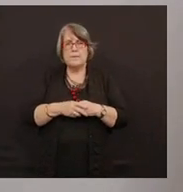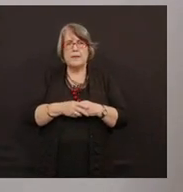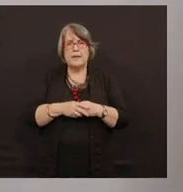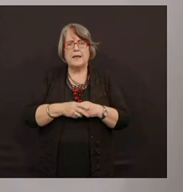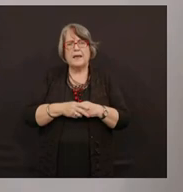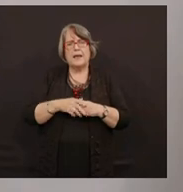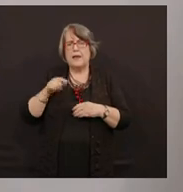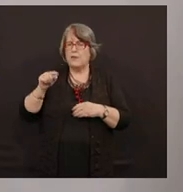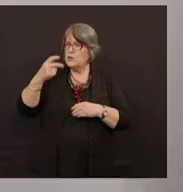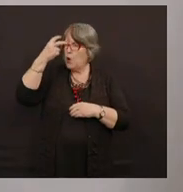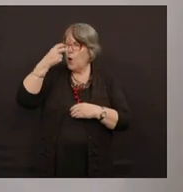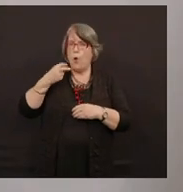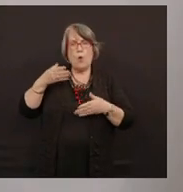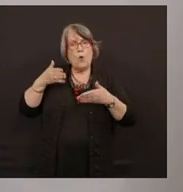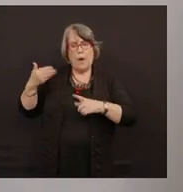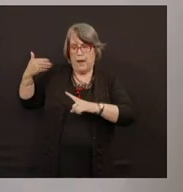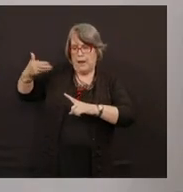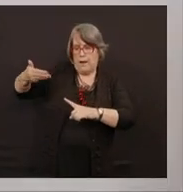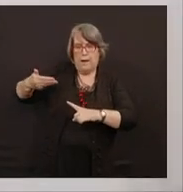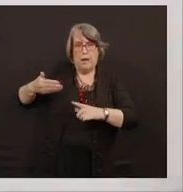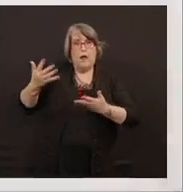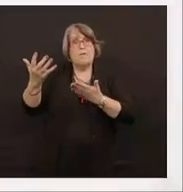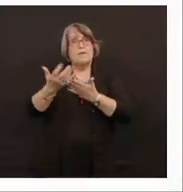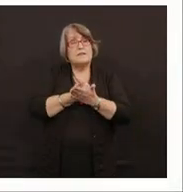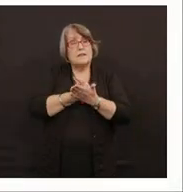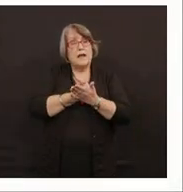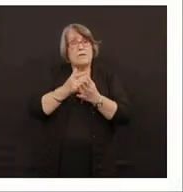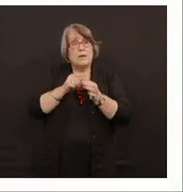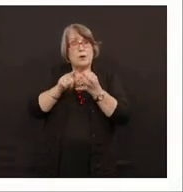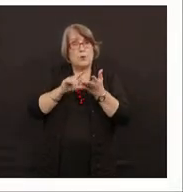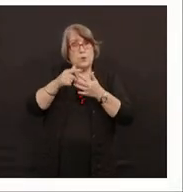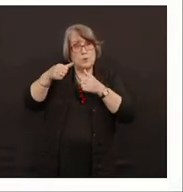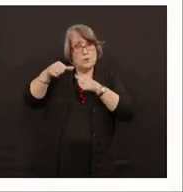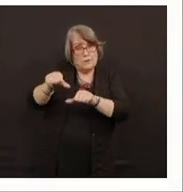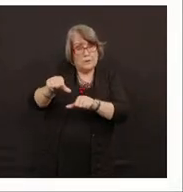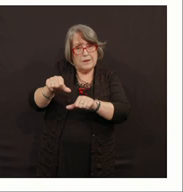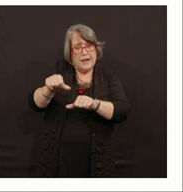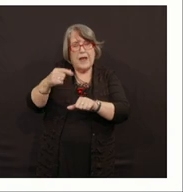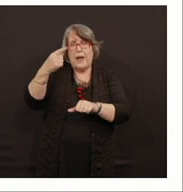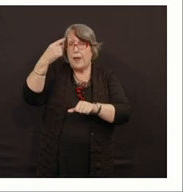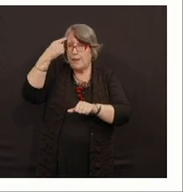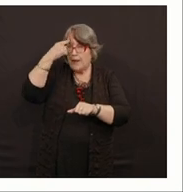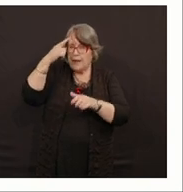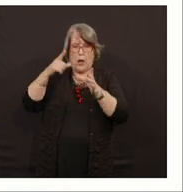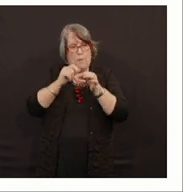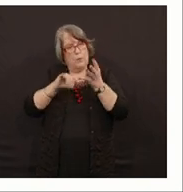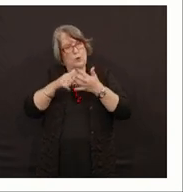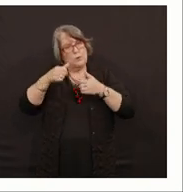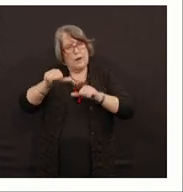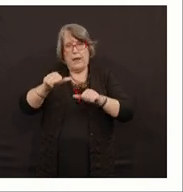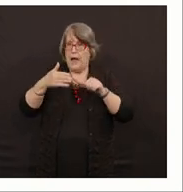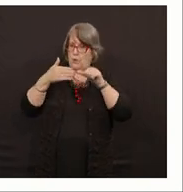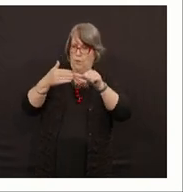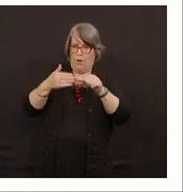These traditional approaches to safety and abuse prevention also think about abuse prevention and abuse response